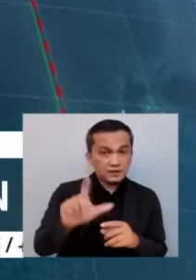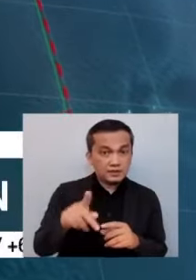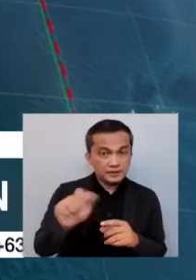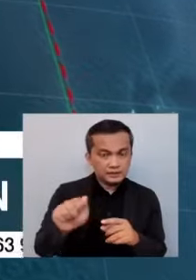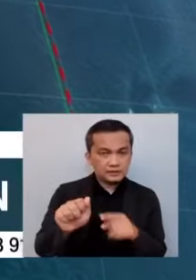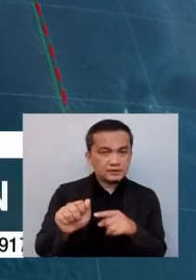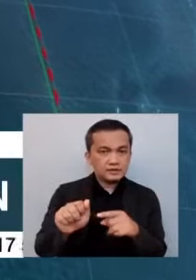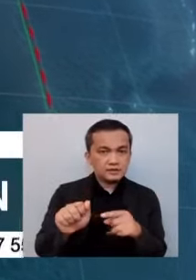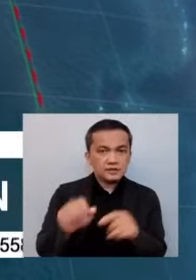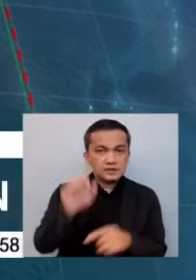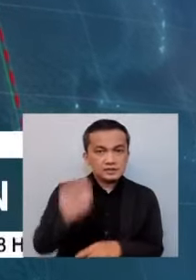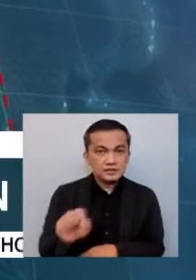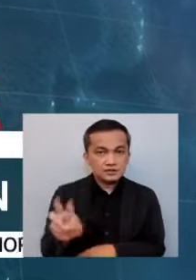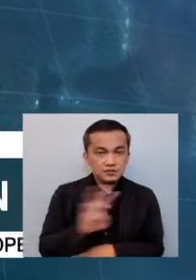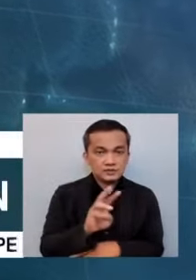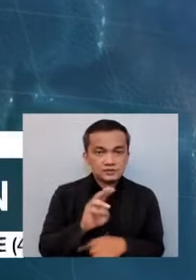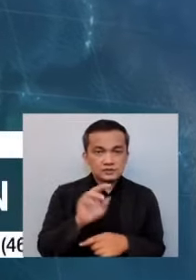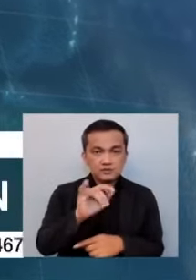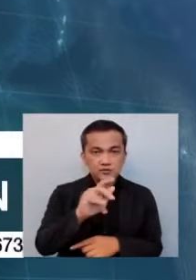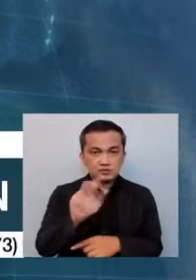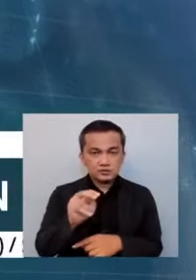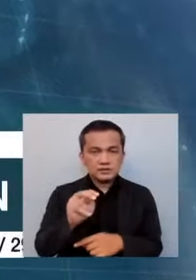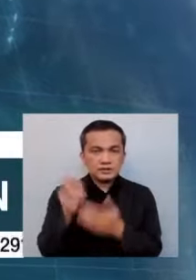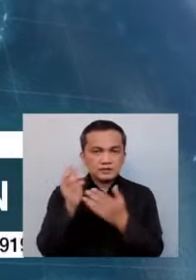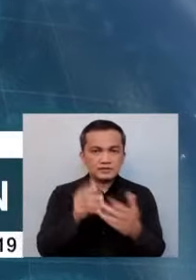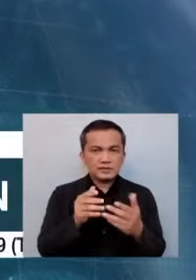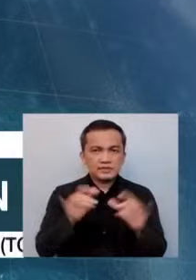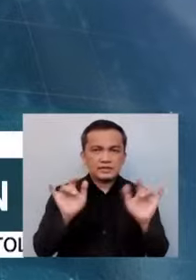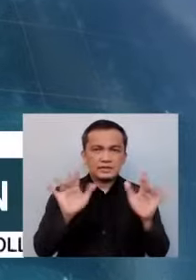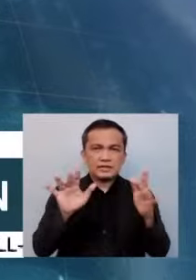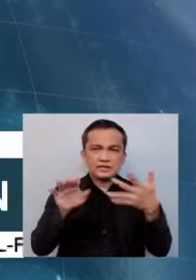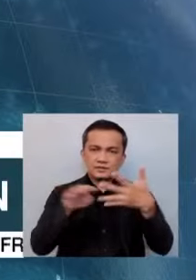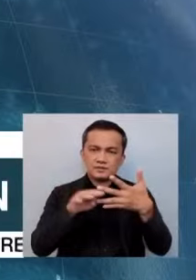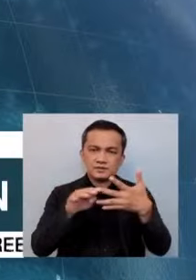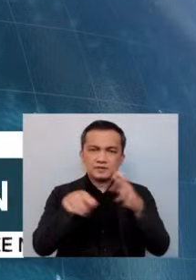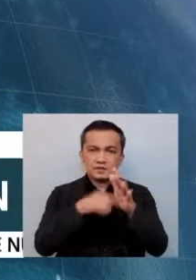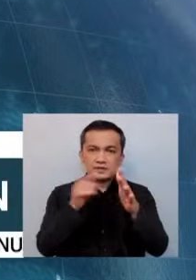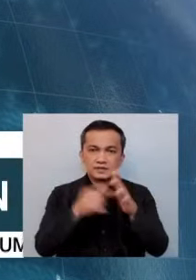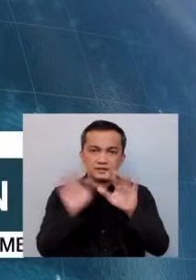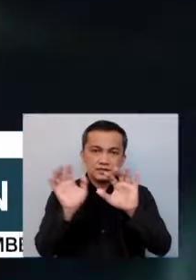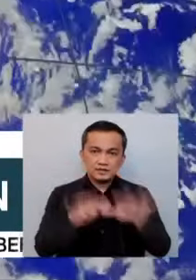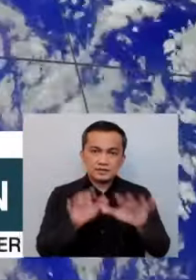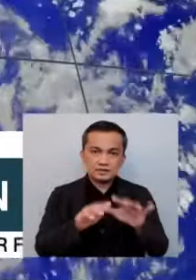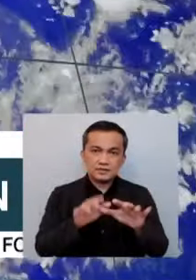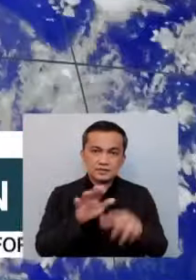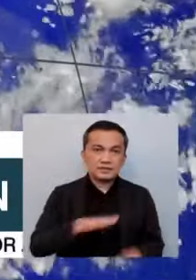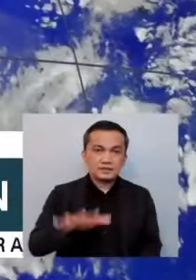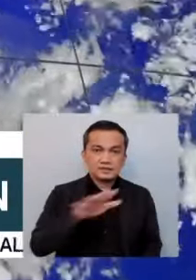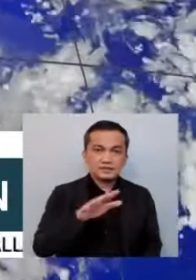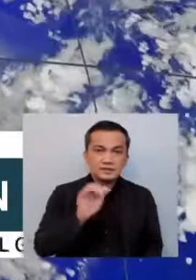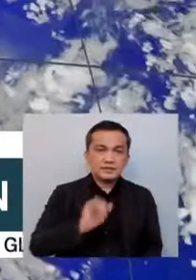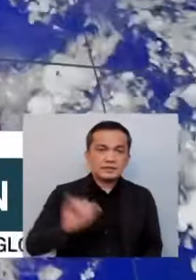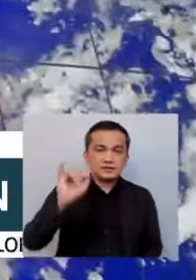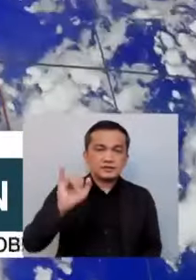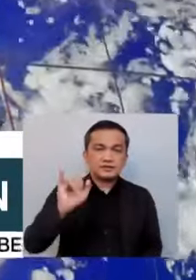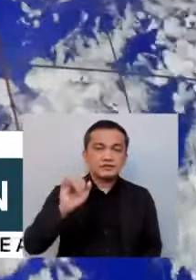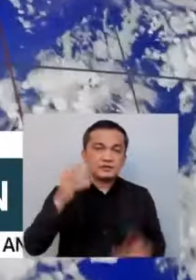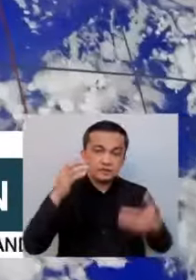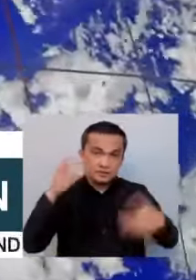the southwest monsoon will bring light to moderate with at times heavy rains over Ilocos Region, Cordillera Administrative